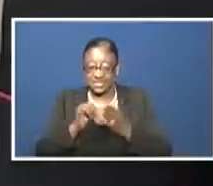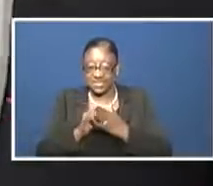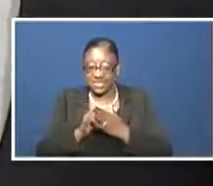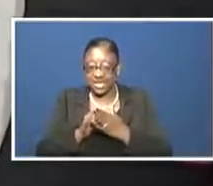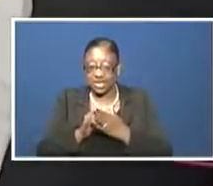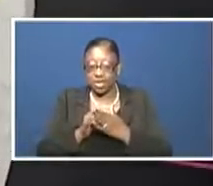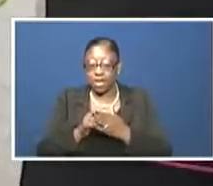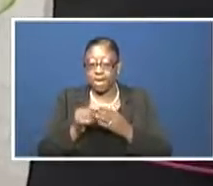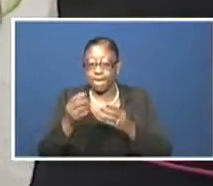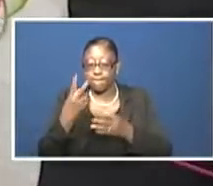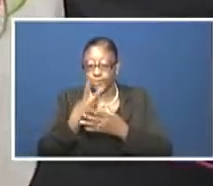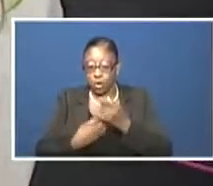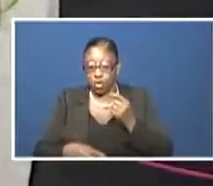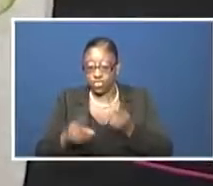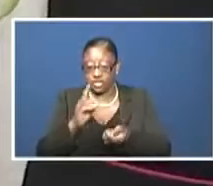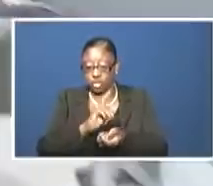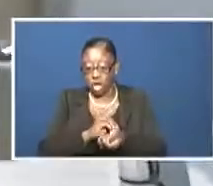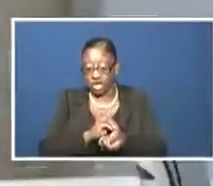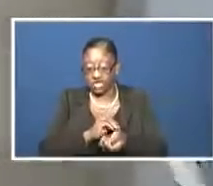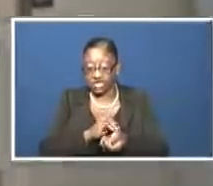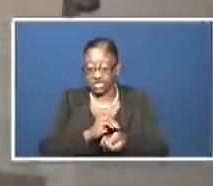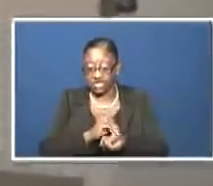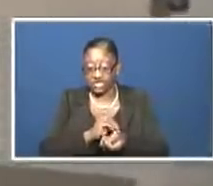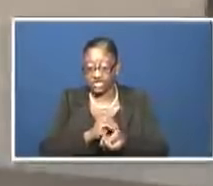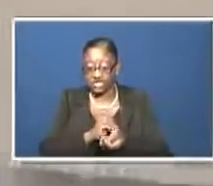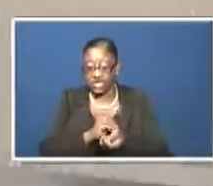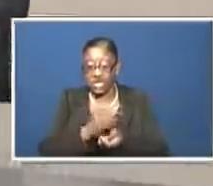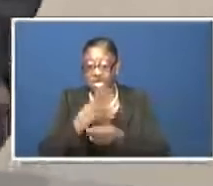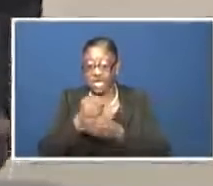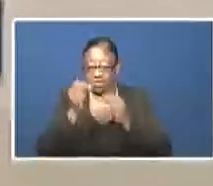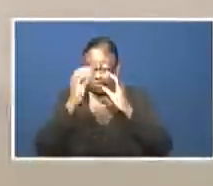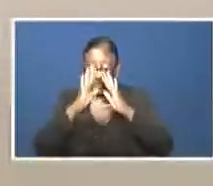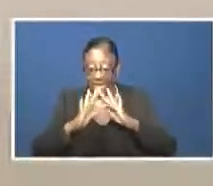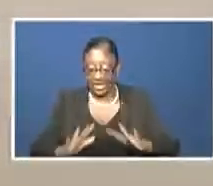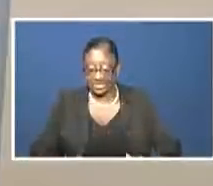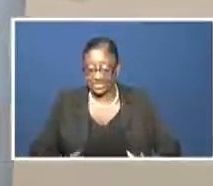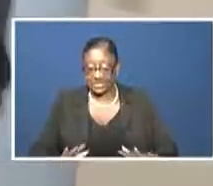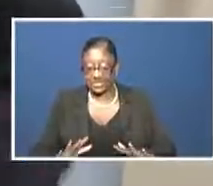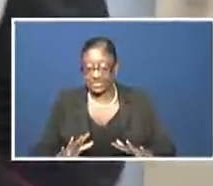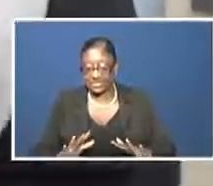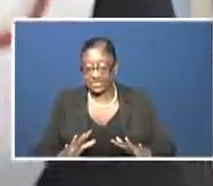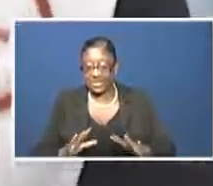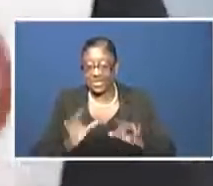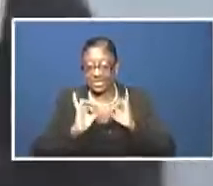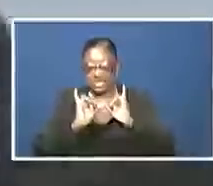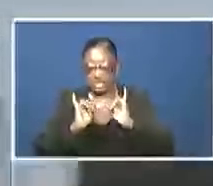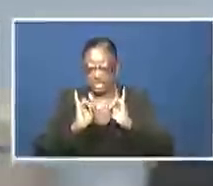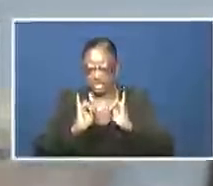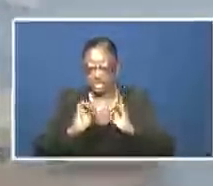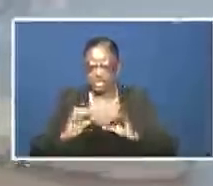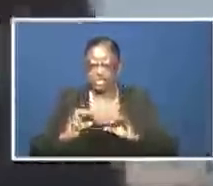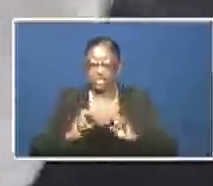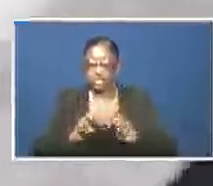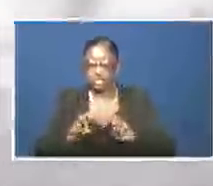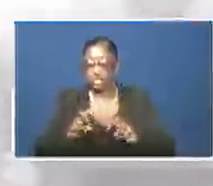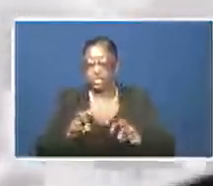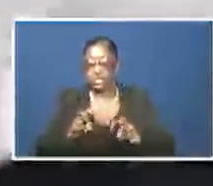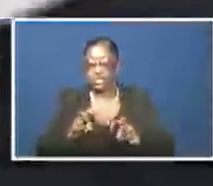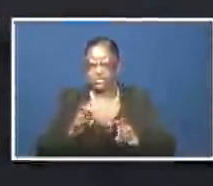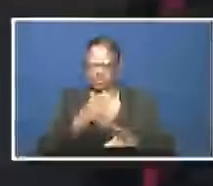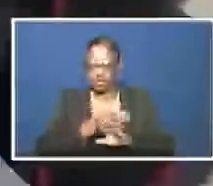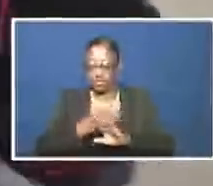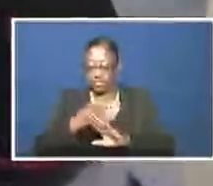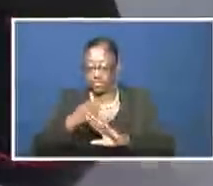both Doctors and Princess Margaret Hospitals. Monday's blessing and commissioning ceremony, a continued journey towards improved health